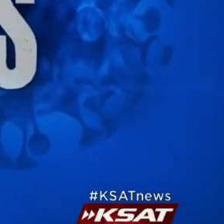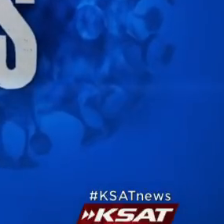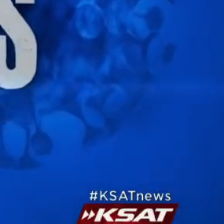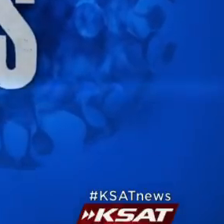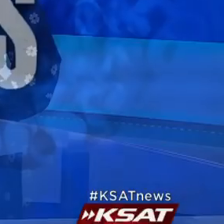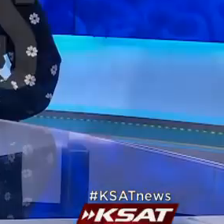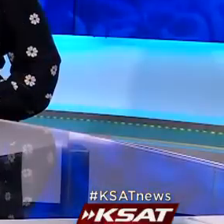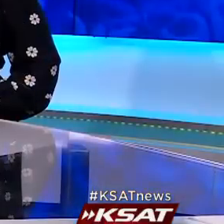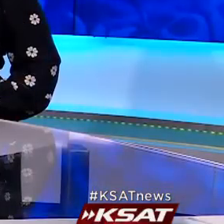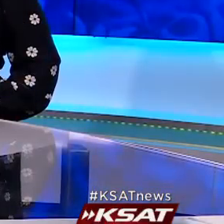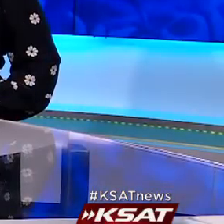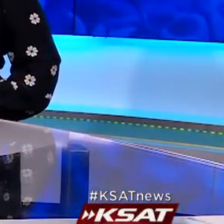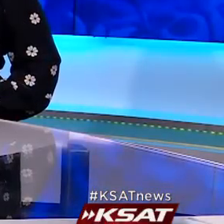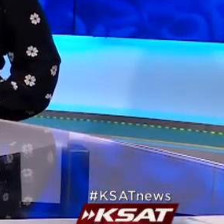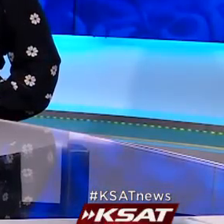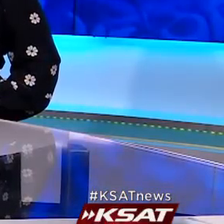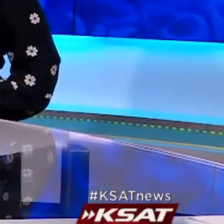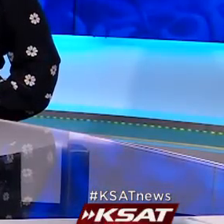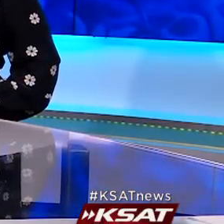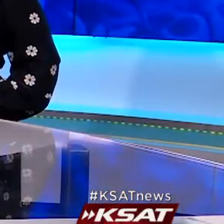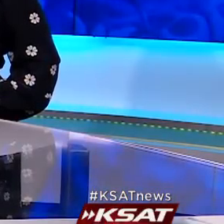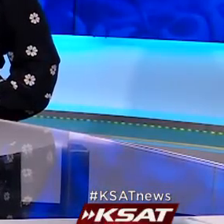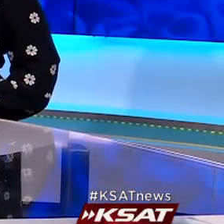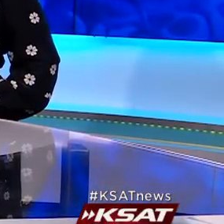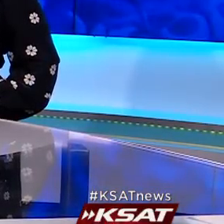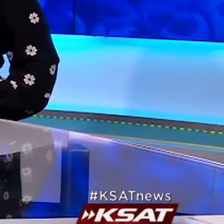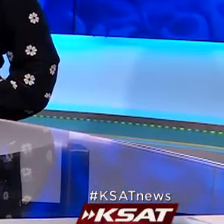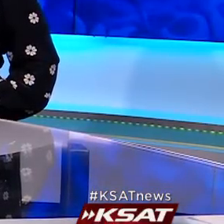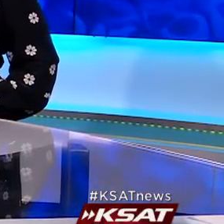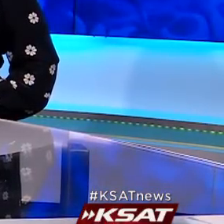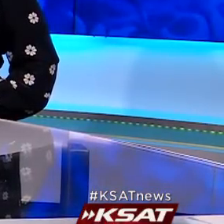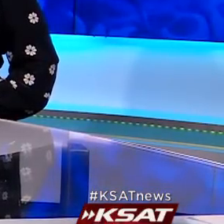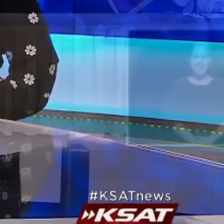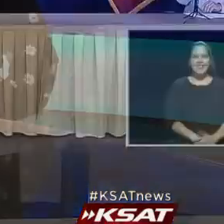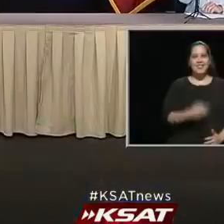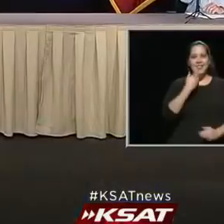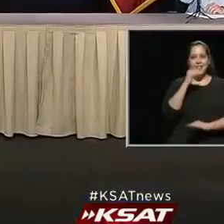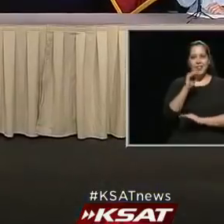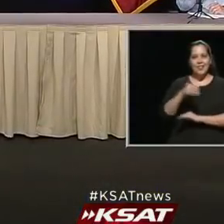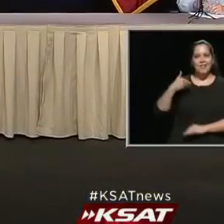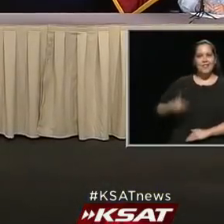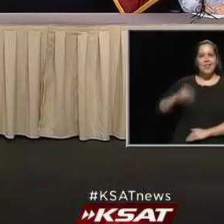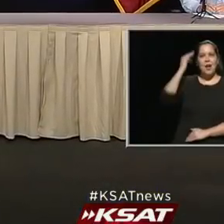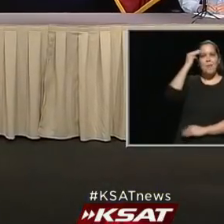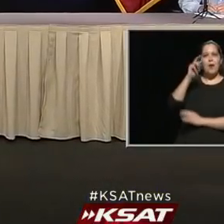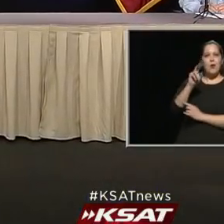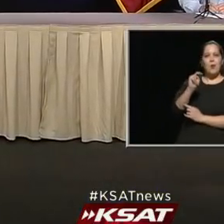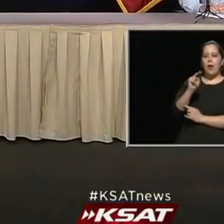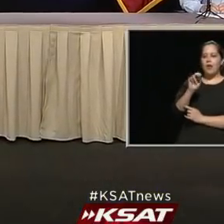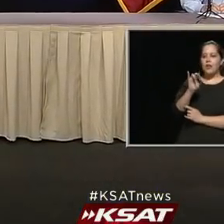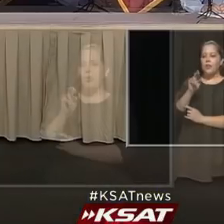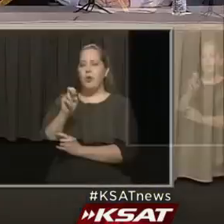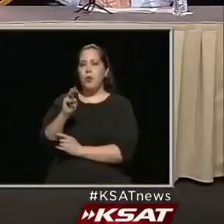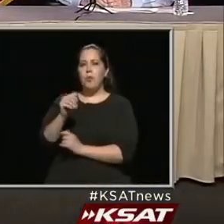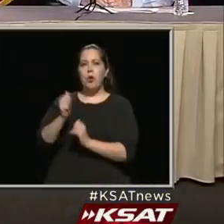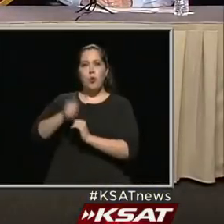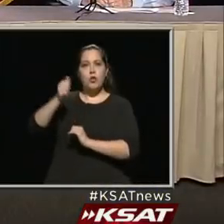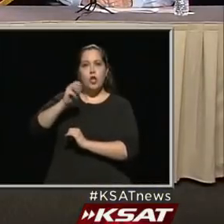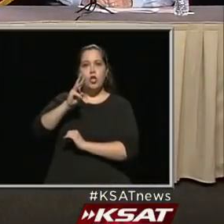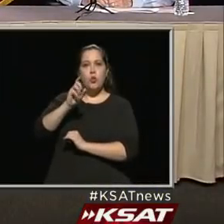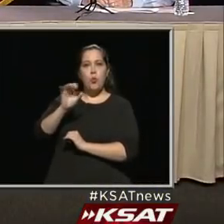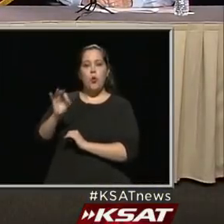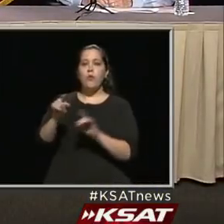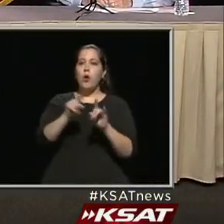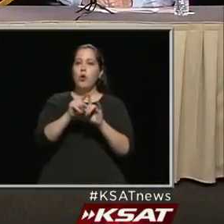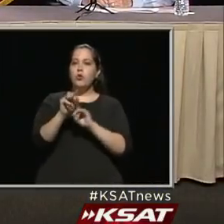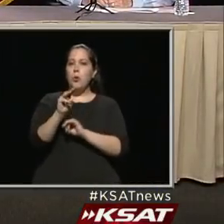We're waiting for our daily briefing from City Hall with County Judge Nelson Wolf and Mayor Ron Nuremberg. Let's listen in. Judge Nelson Wolf